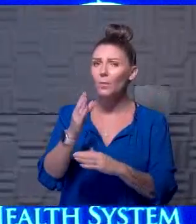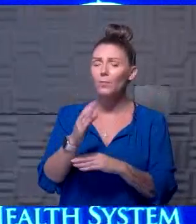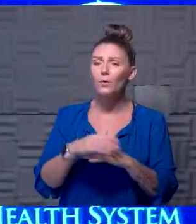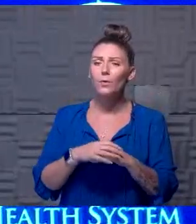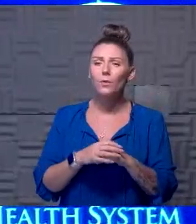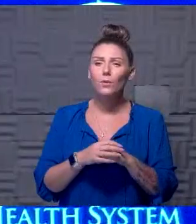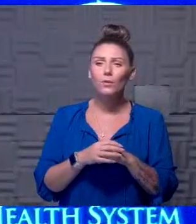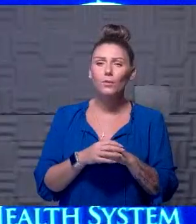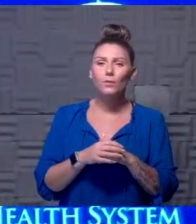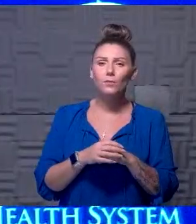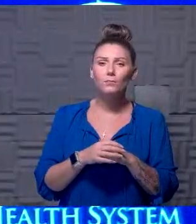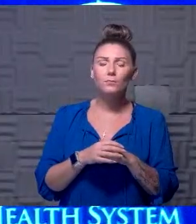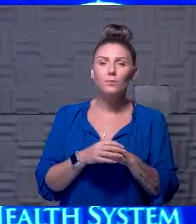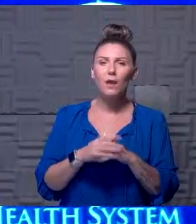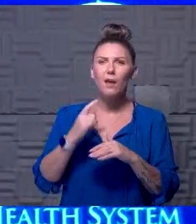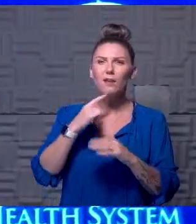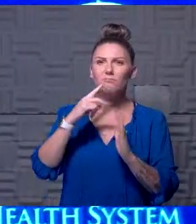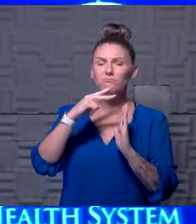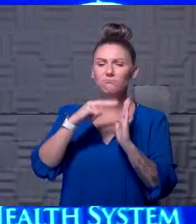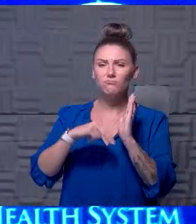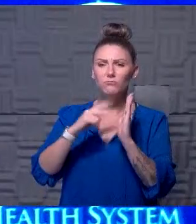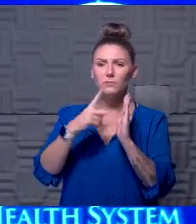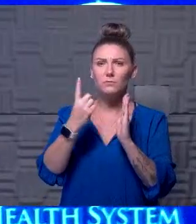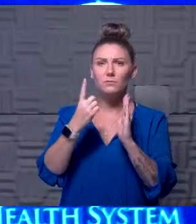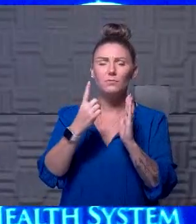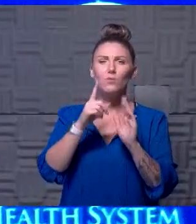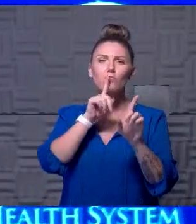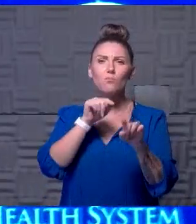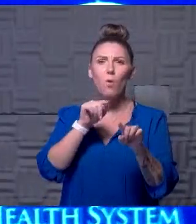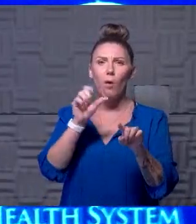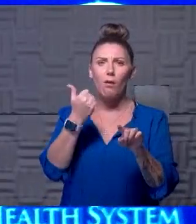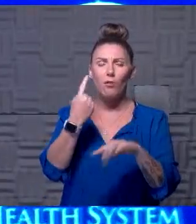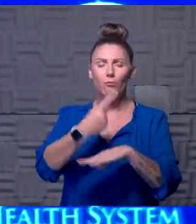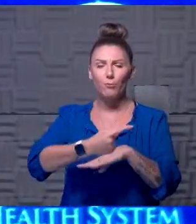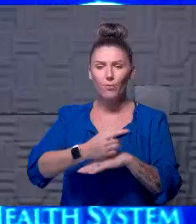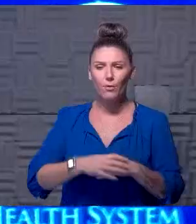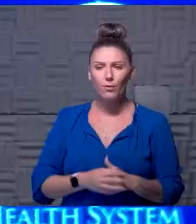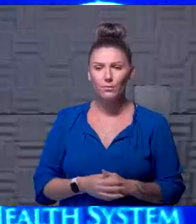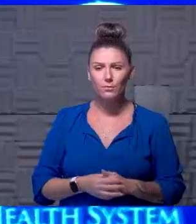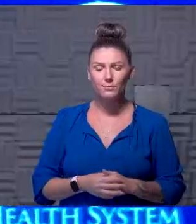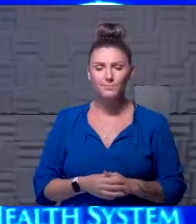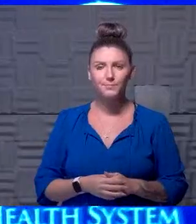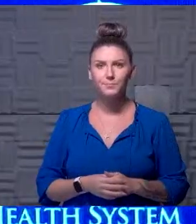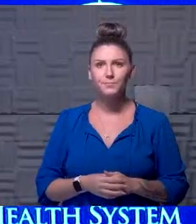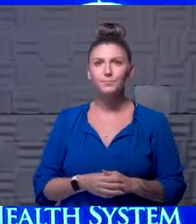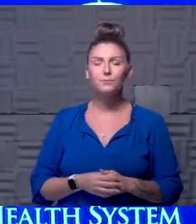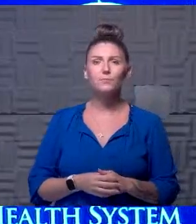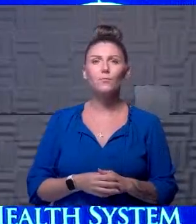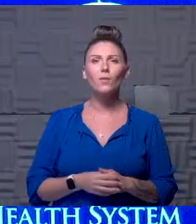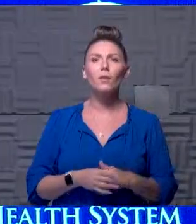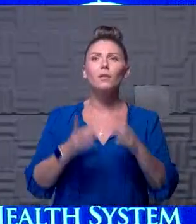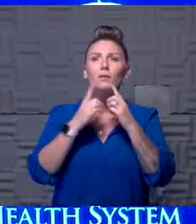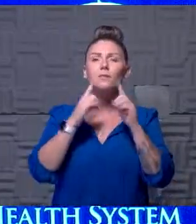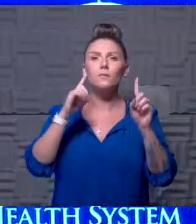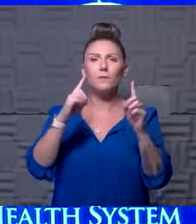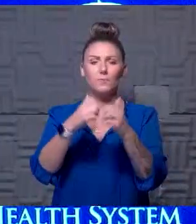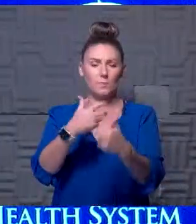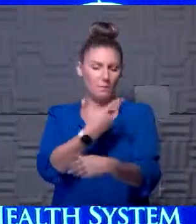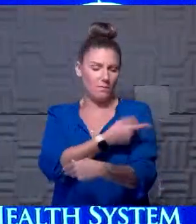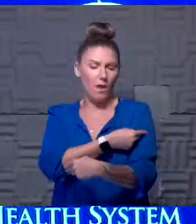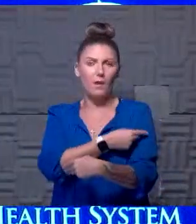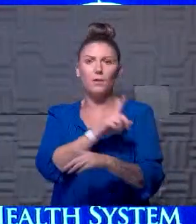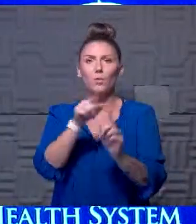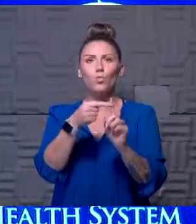I've read an account the other day about, or a report the other day talking about the efficacy of a vaccine when it